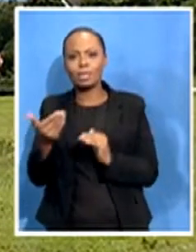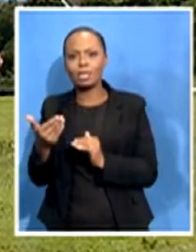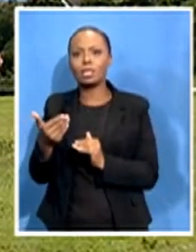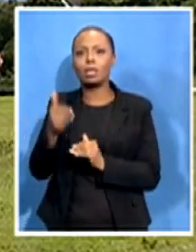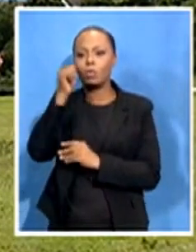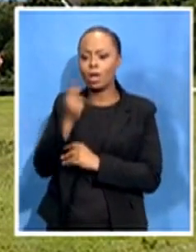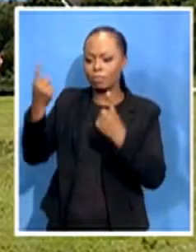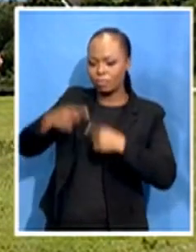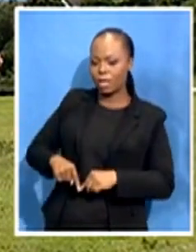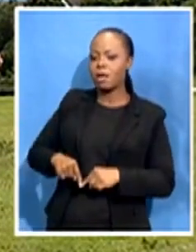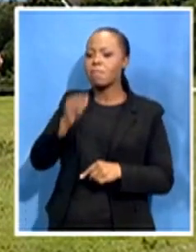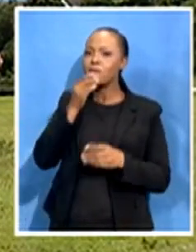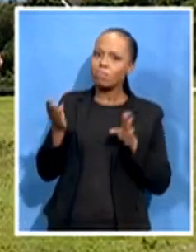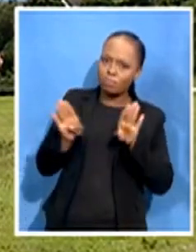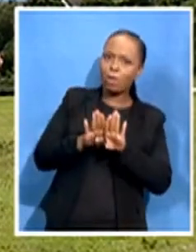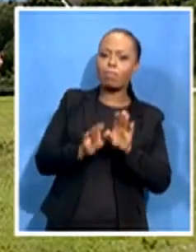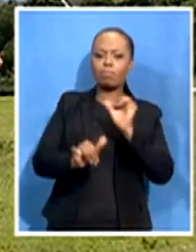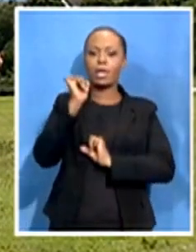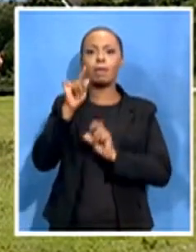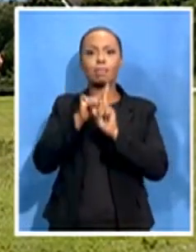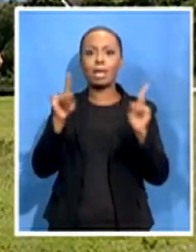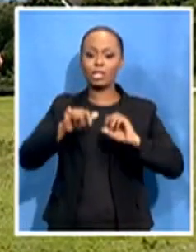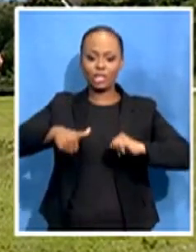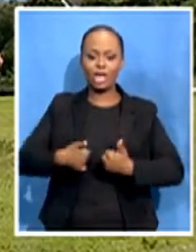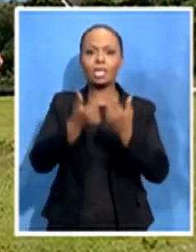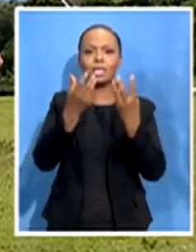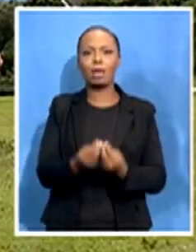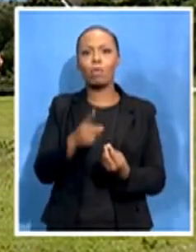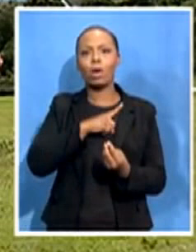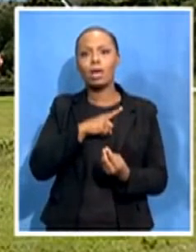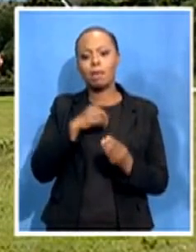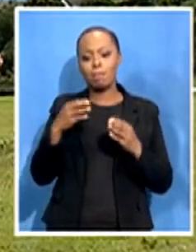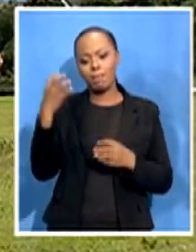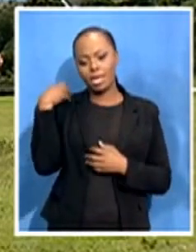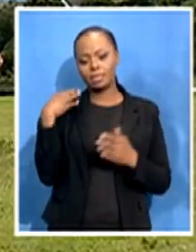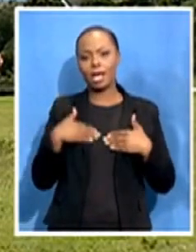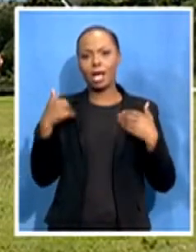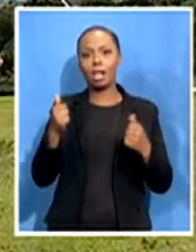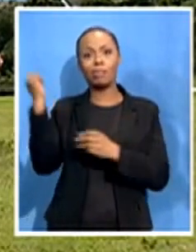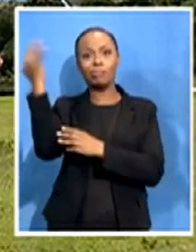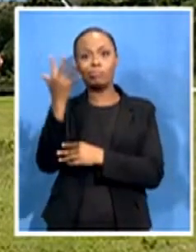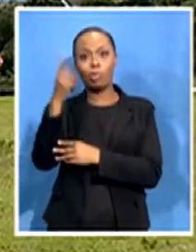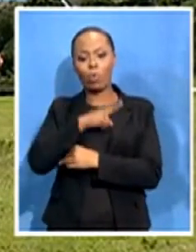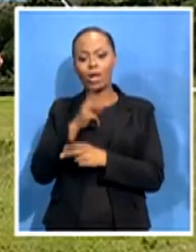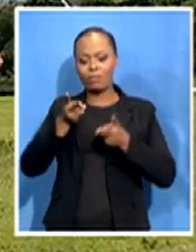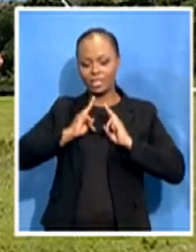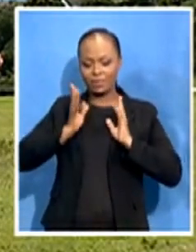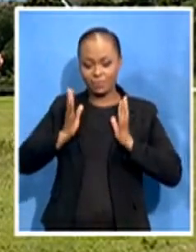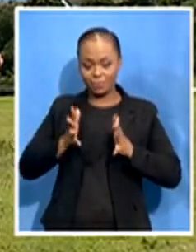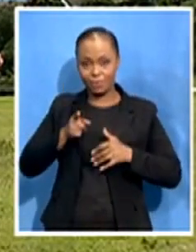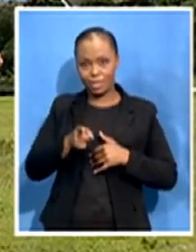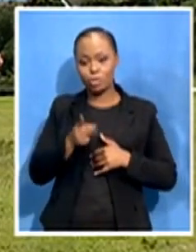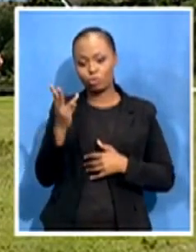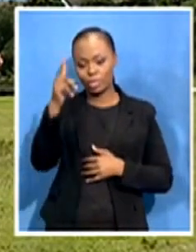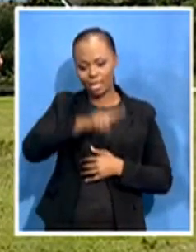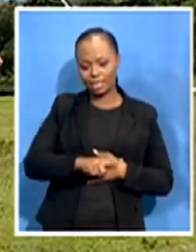various challenges that the Minister of Health did raise in his 2-day visit to the metro. Number one, he said that the observation wards are causing